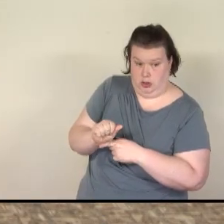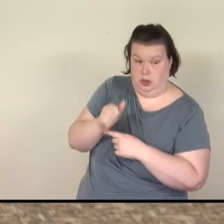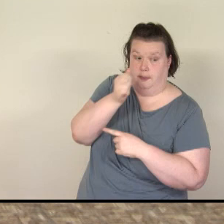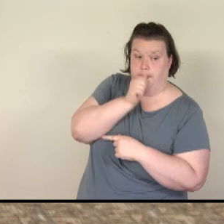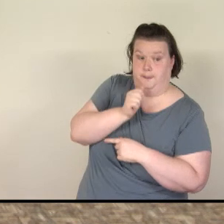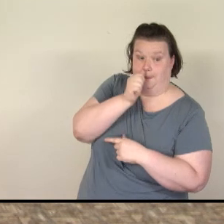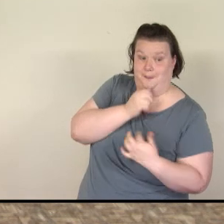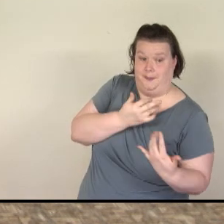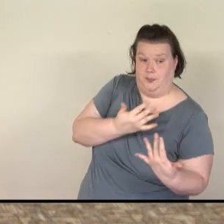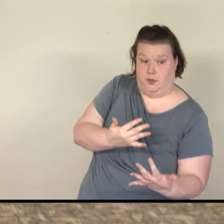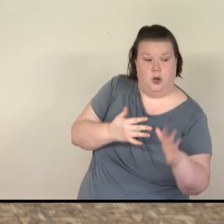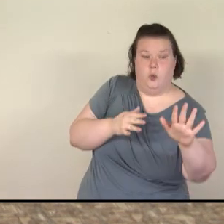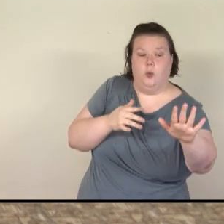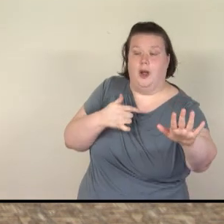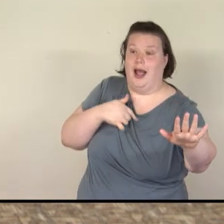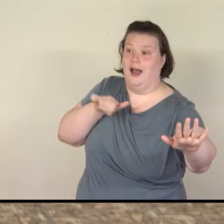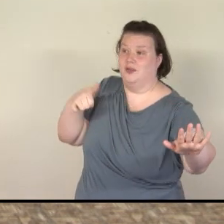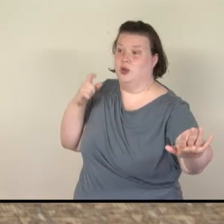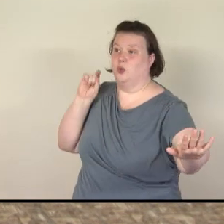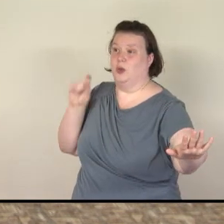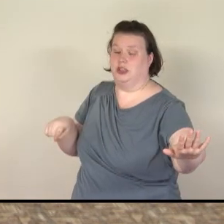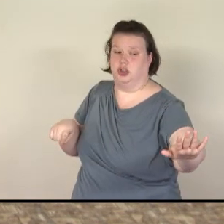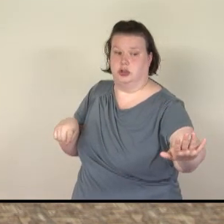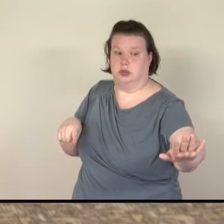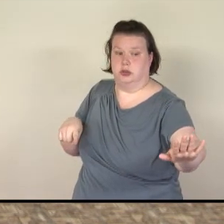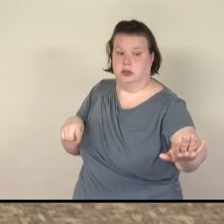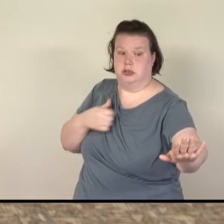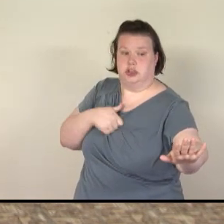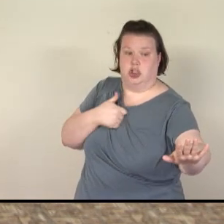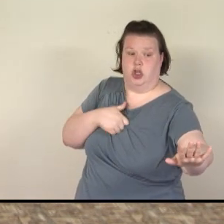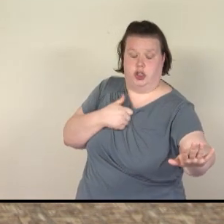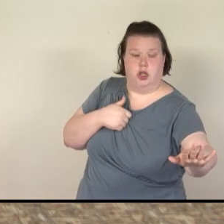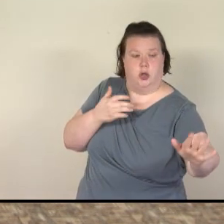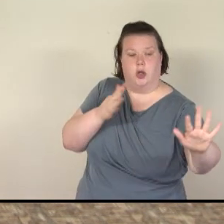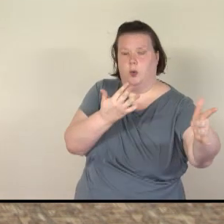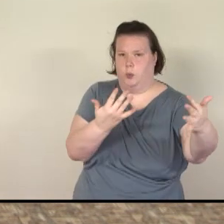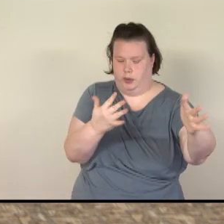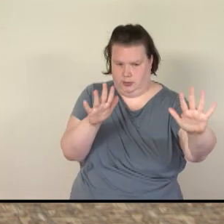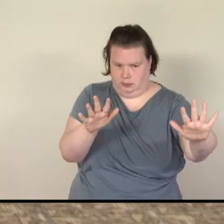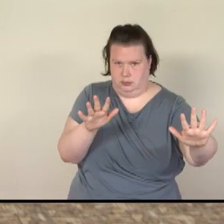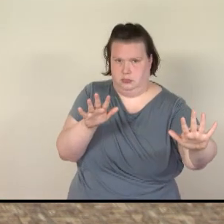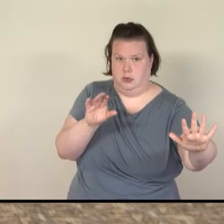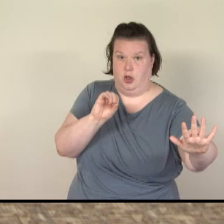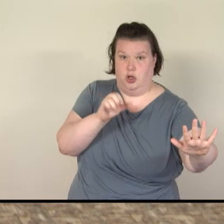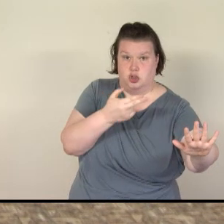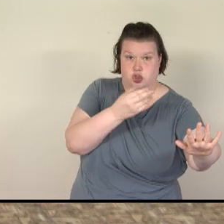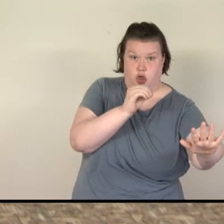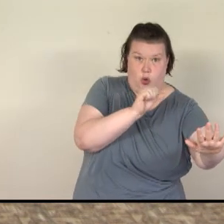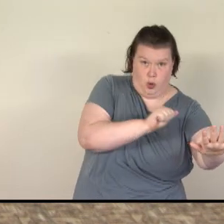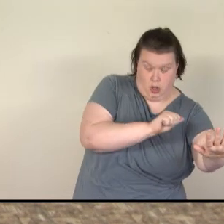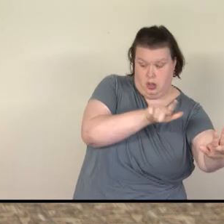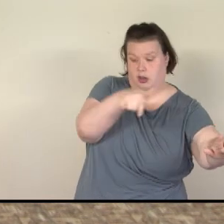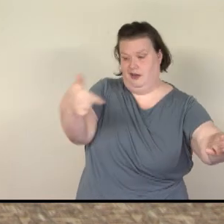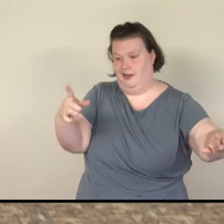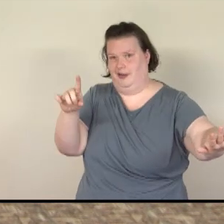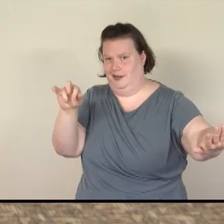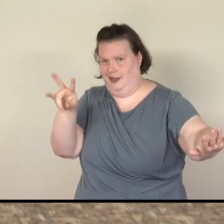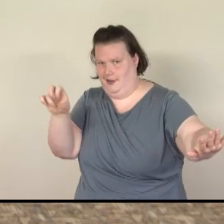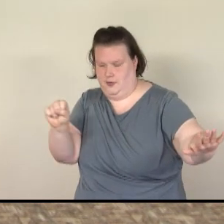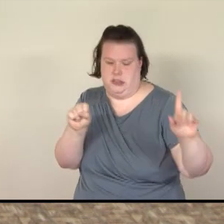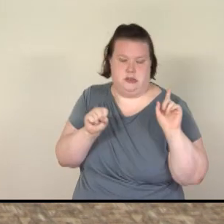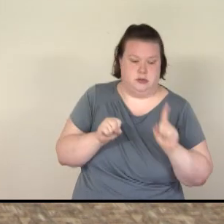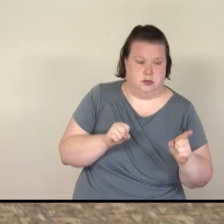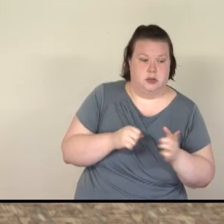patiently. Oh, you still, oh. Okay, well, hold on. Let's do Mr. Ochoa, and we're going to come back to Mr. Davis. Mr.